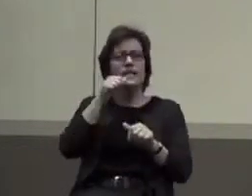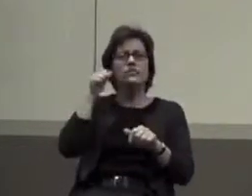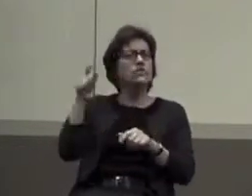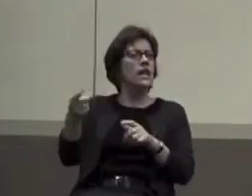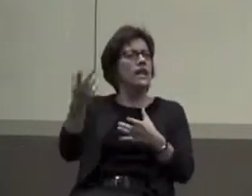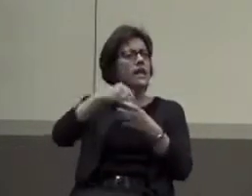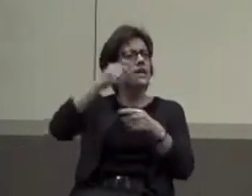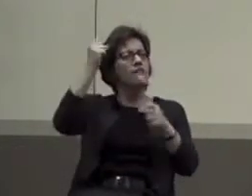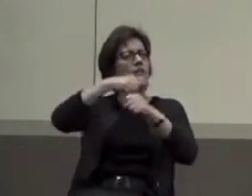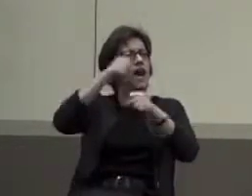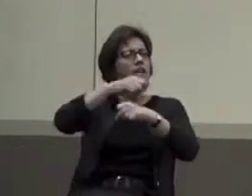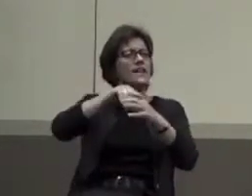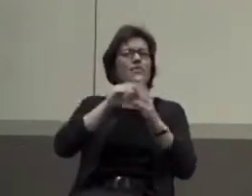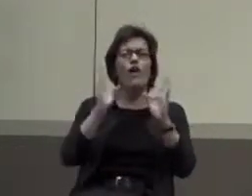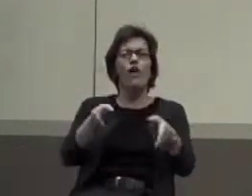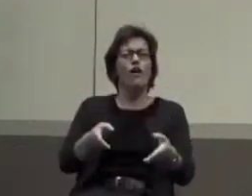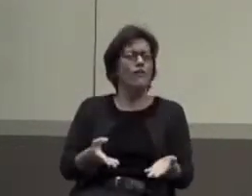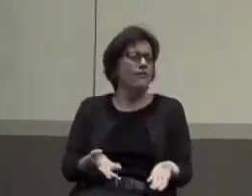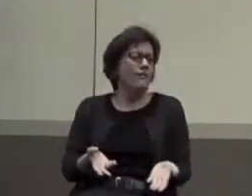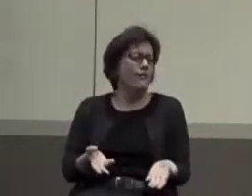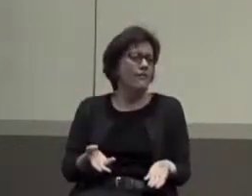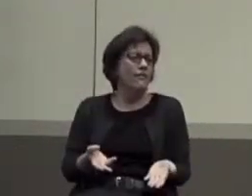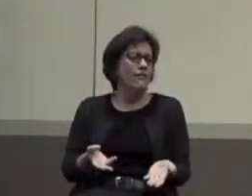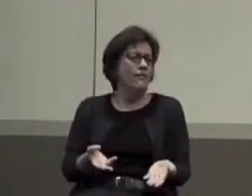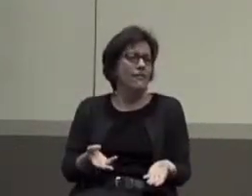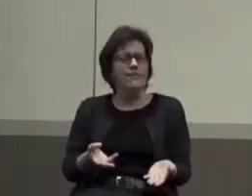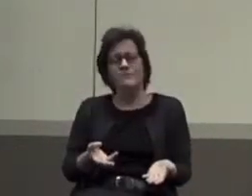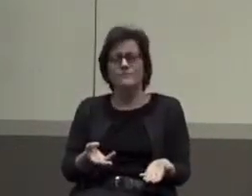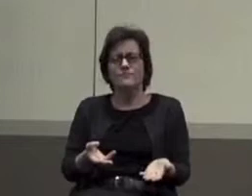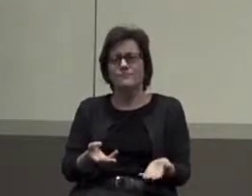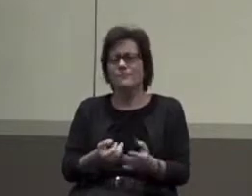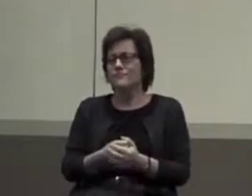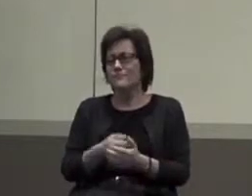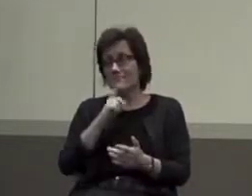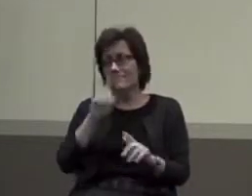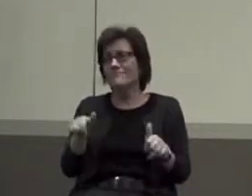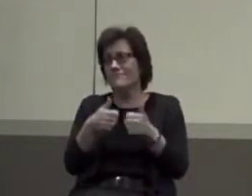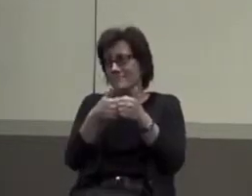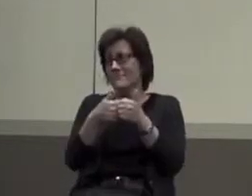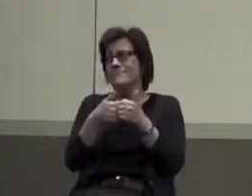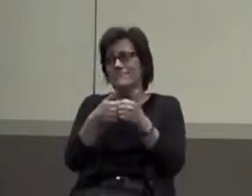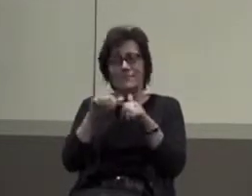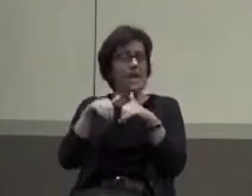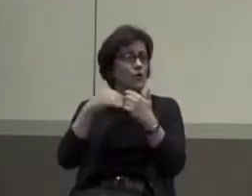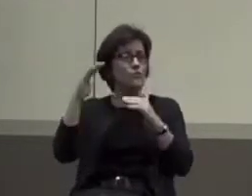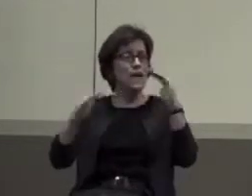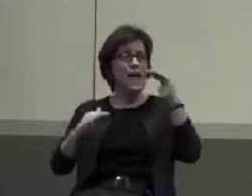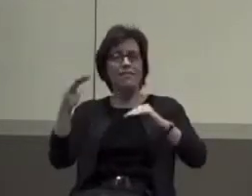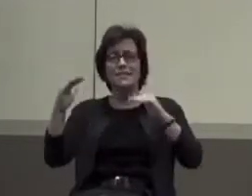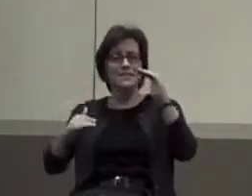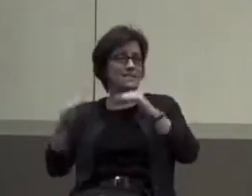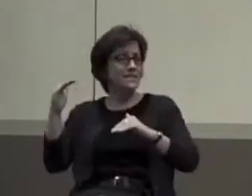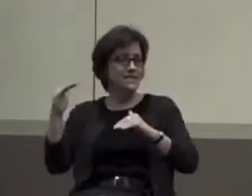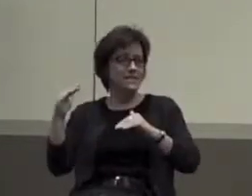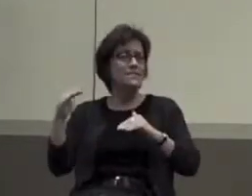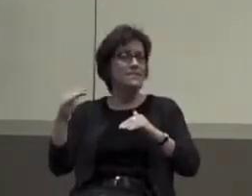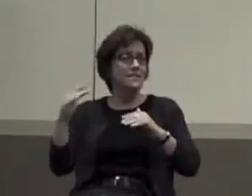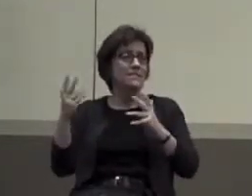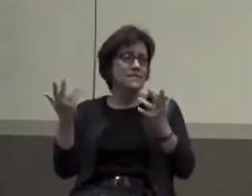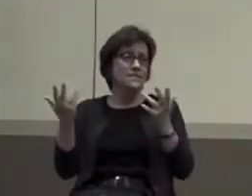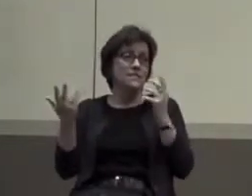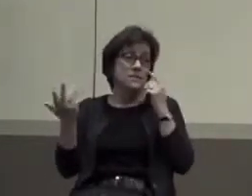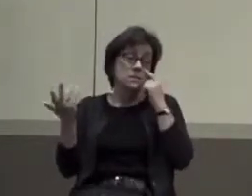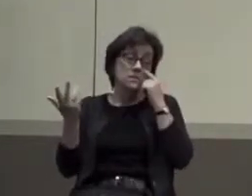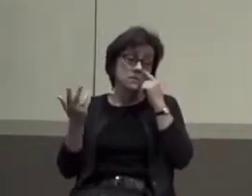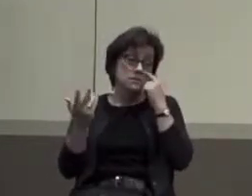hallway. So it's a real sort of challenge for how you balance that out. But there, I mean, like I said, we had